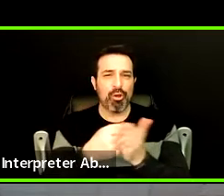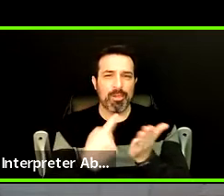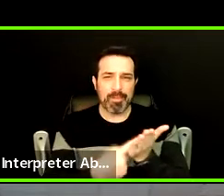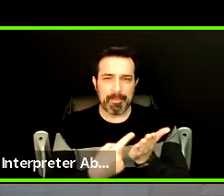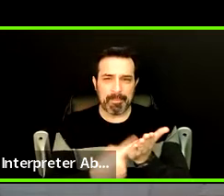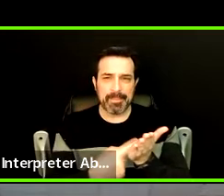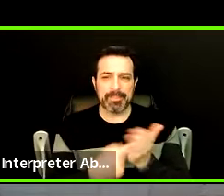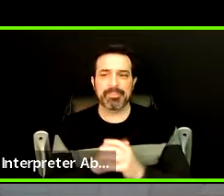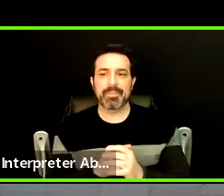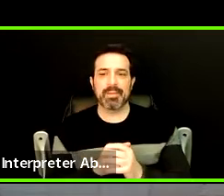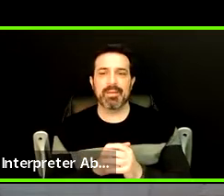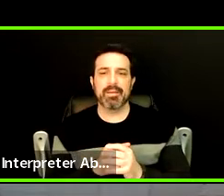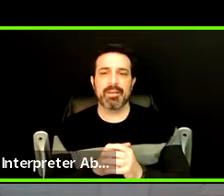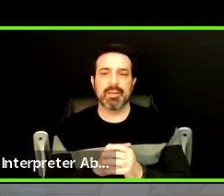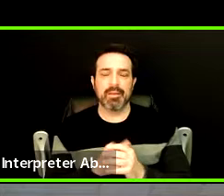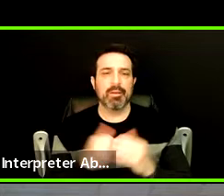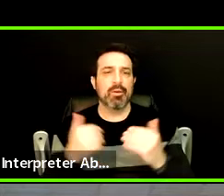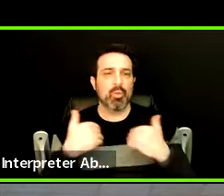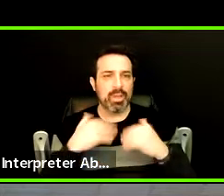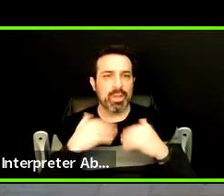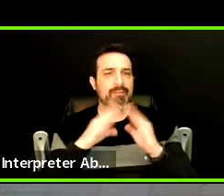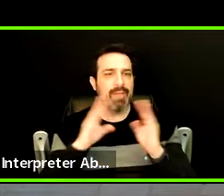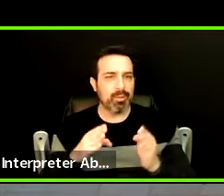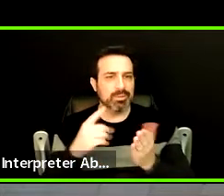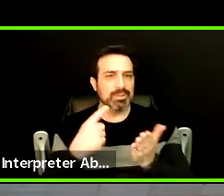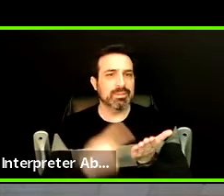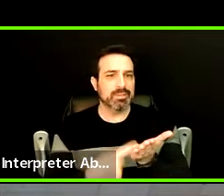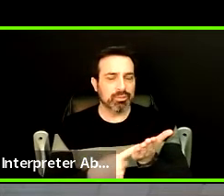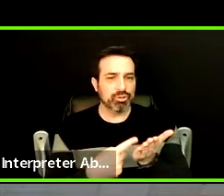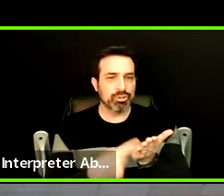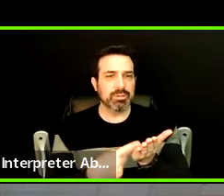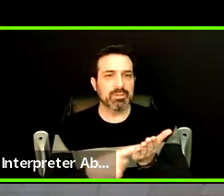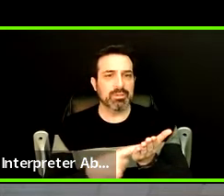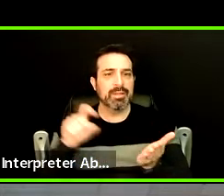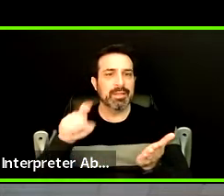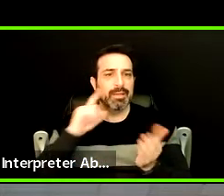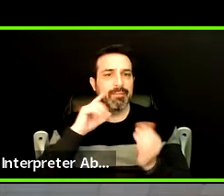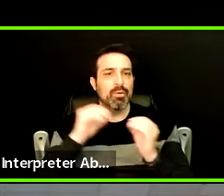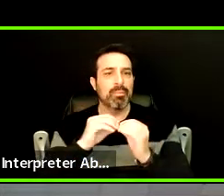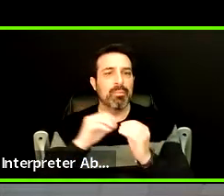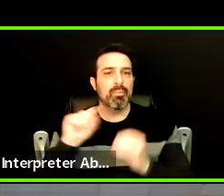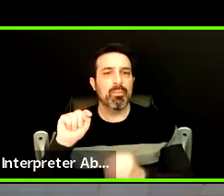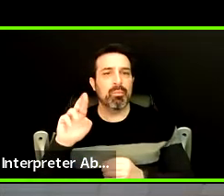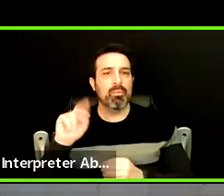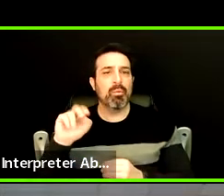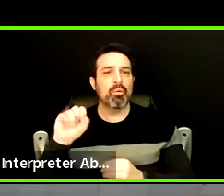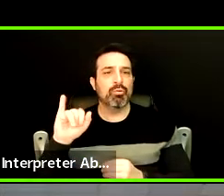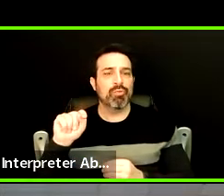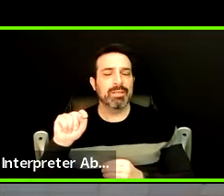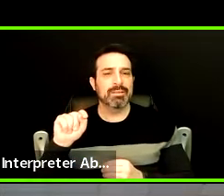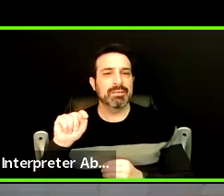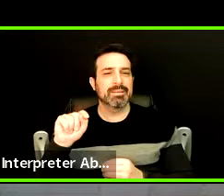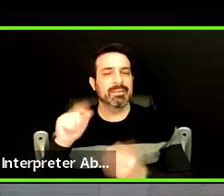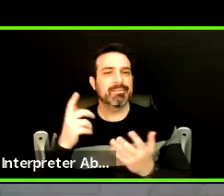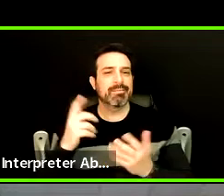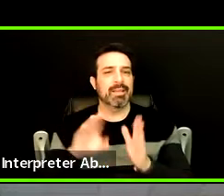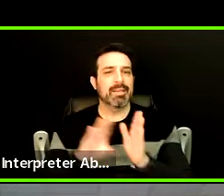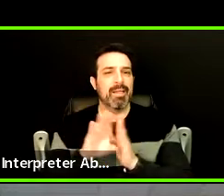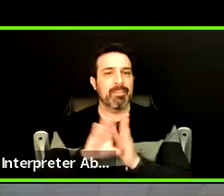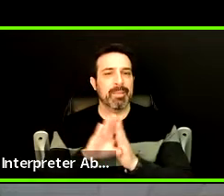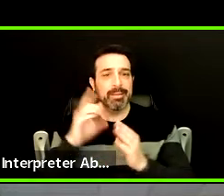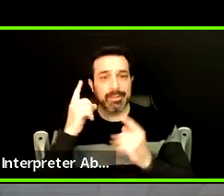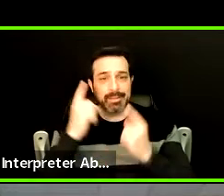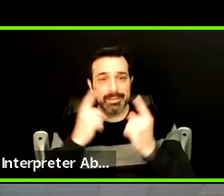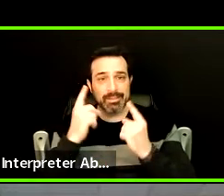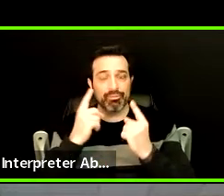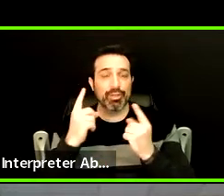discussion. We did have a housing discussion around the need for more transit-oriented development, considering